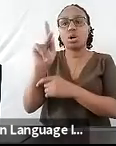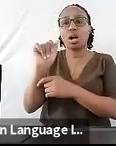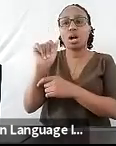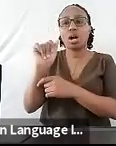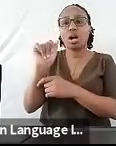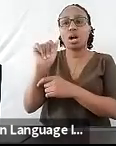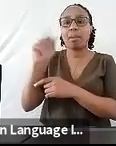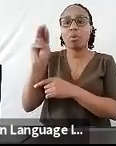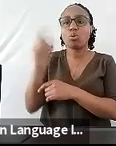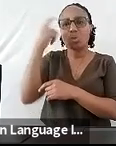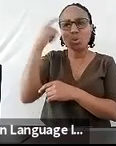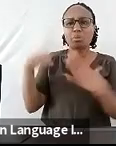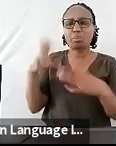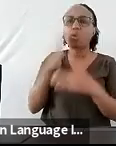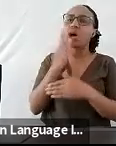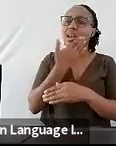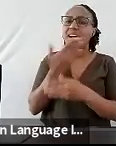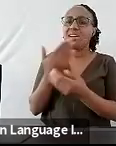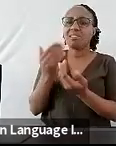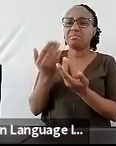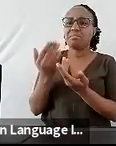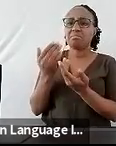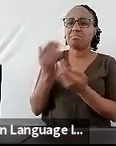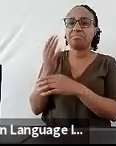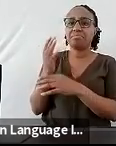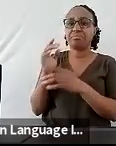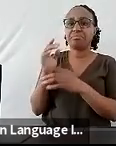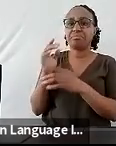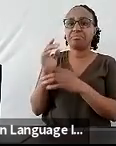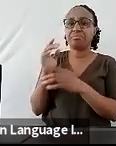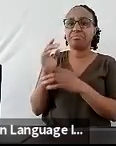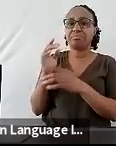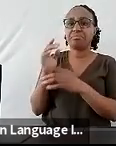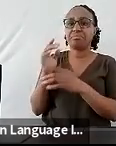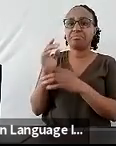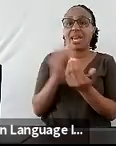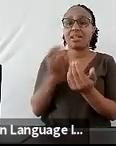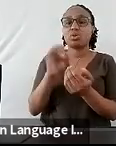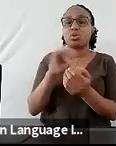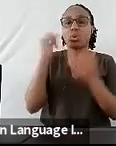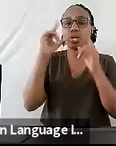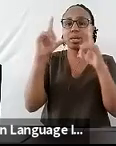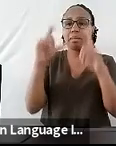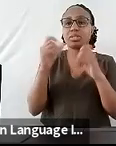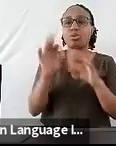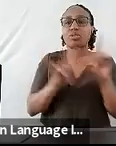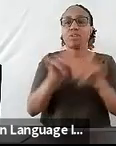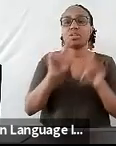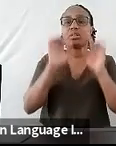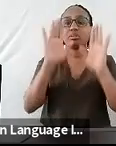it. So let's discuss images and travel, well, and the importance of them. Look, with the Alan